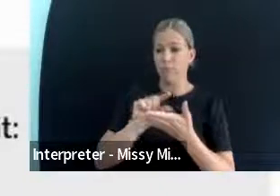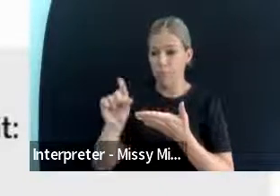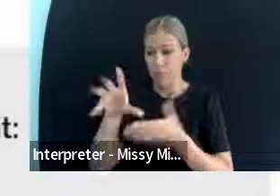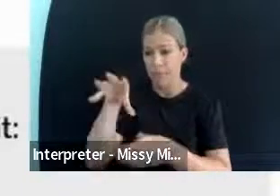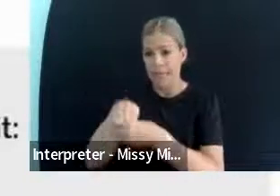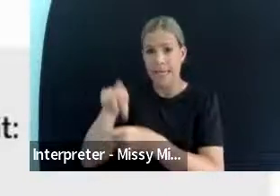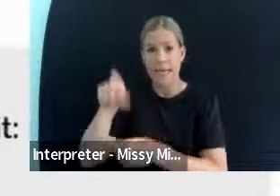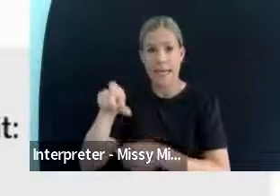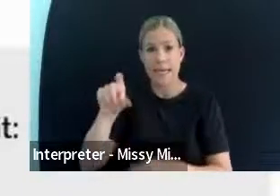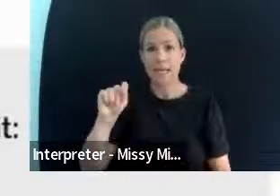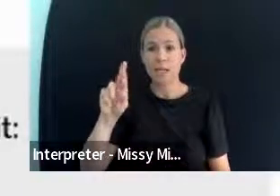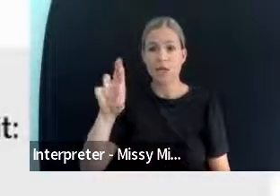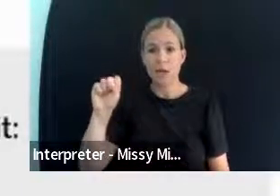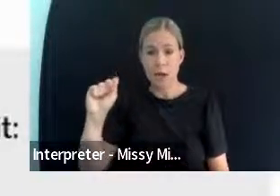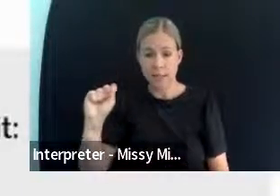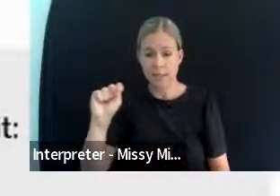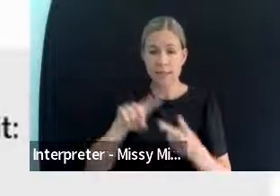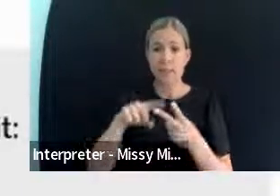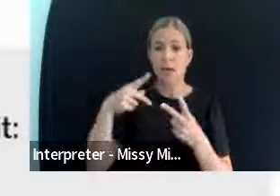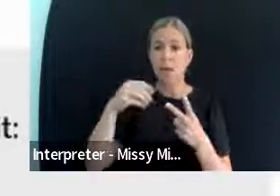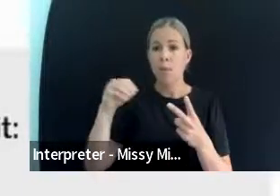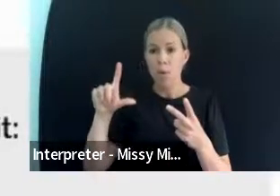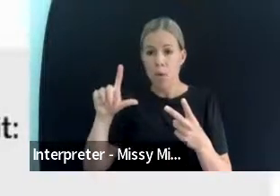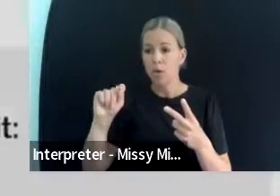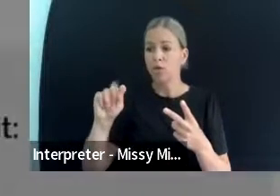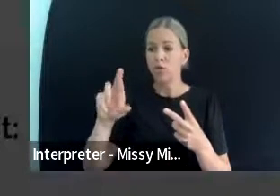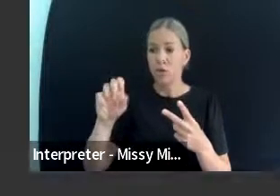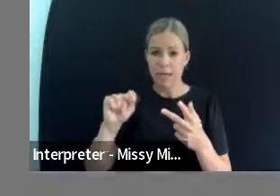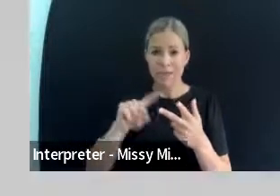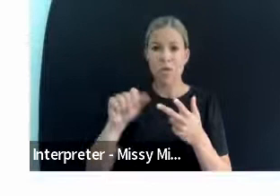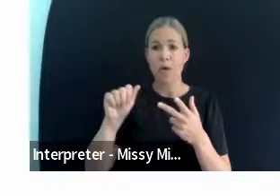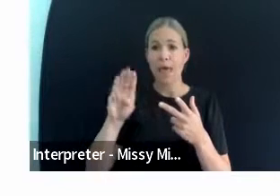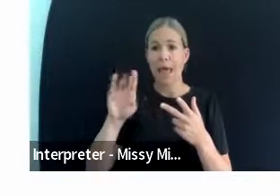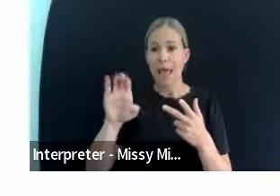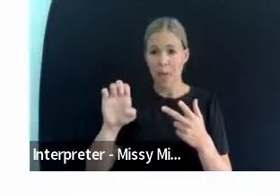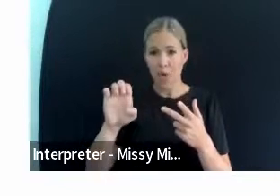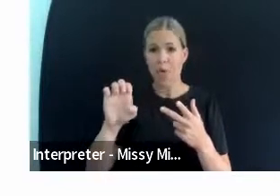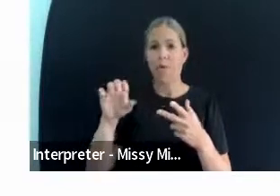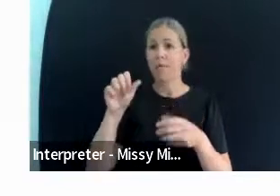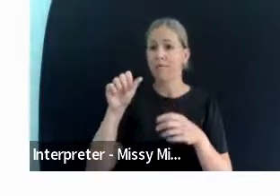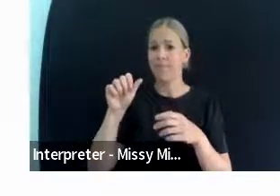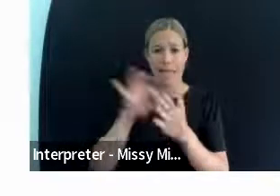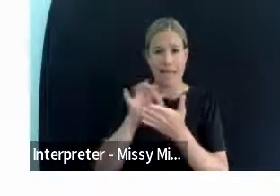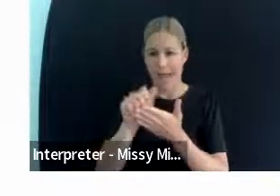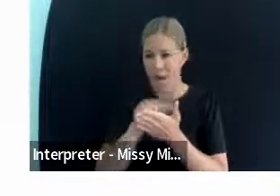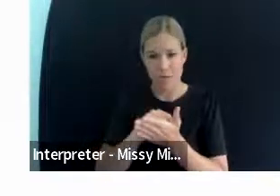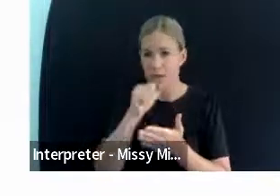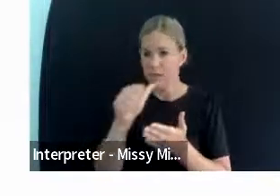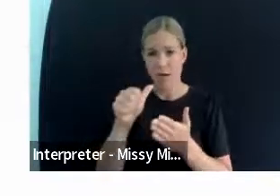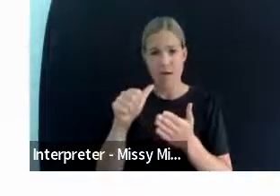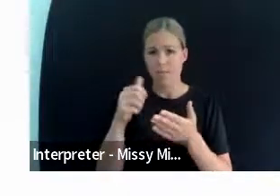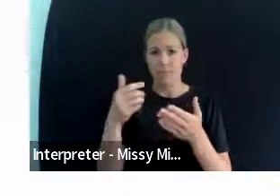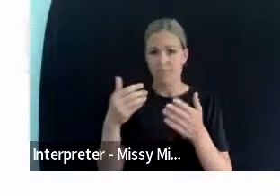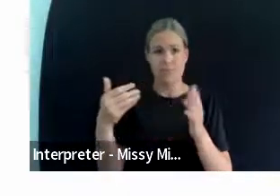pool trust, or ABLE account also do not count. People whose disability occurred before the age